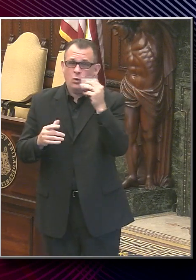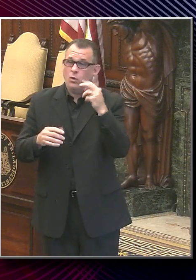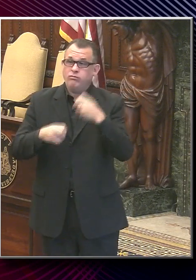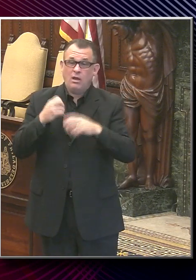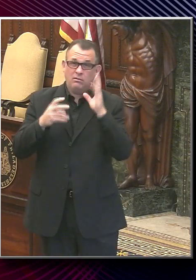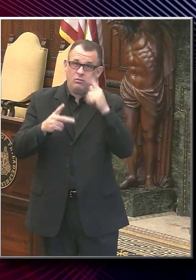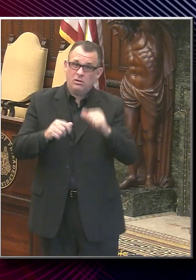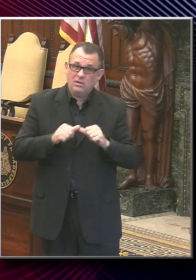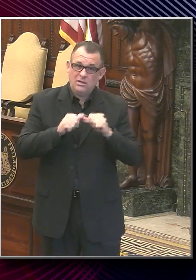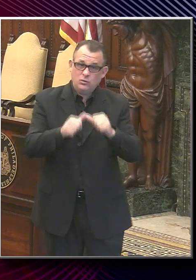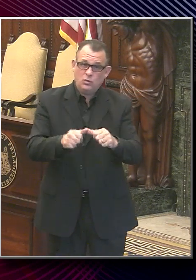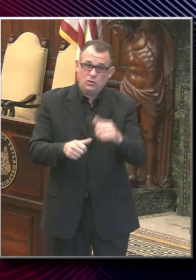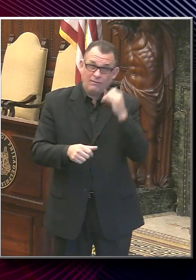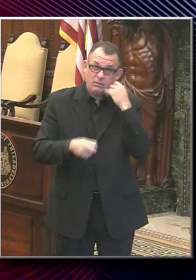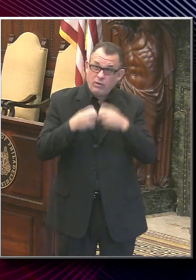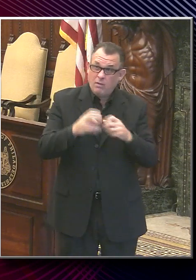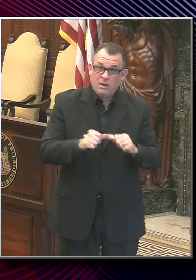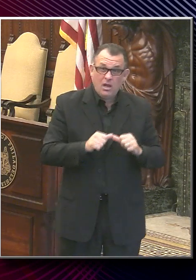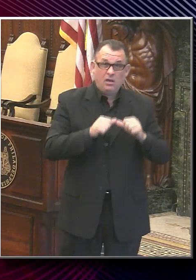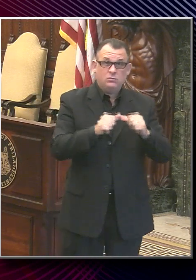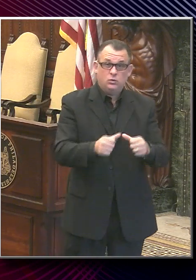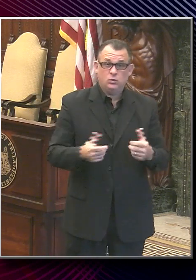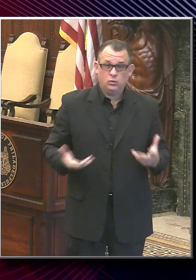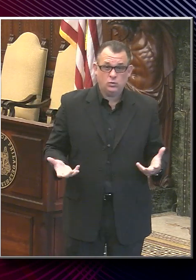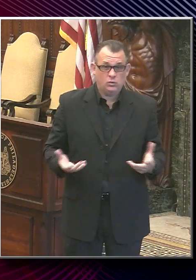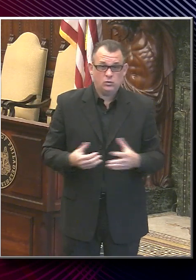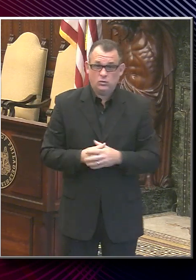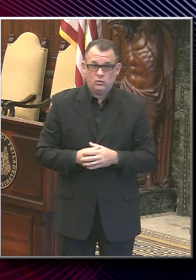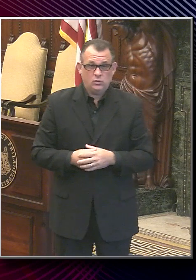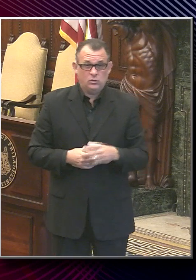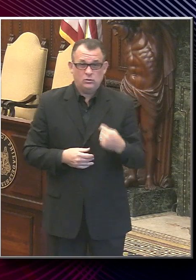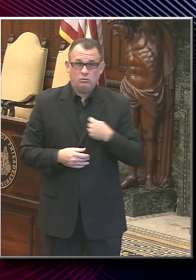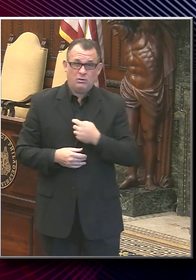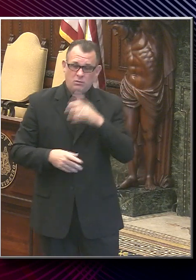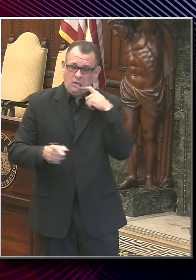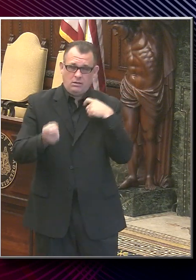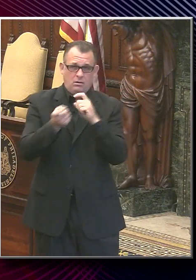certainly adjust in 6 months as well. This is not